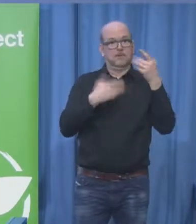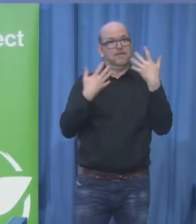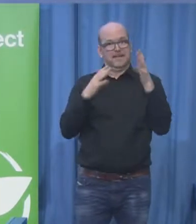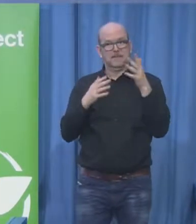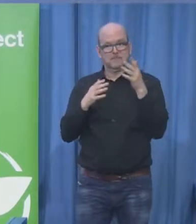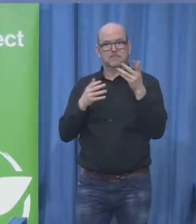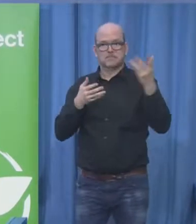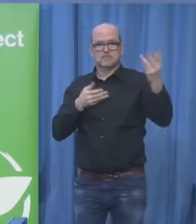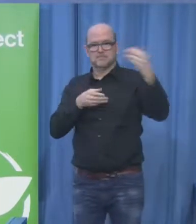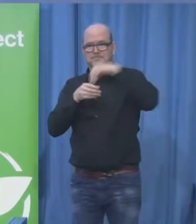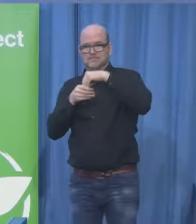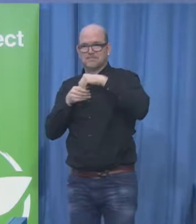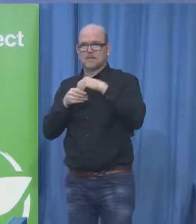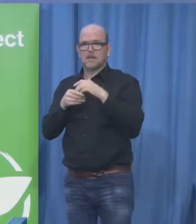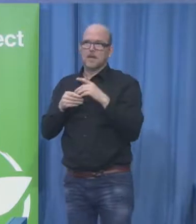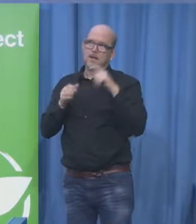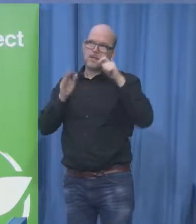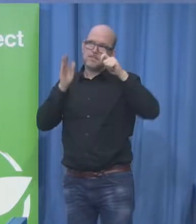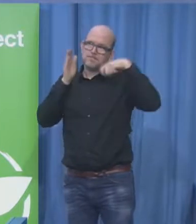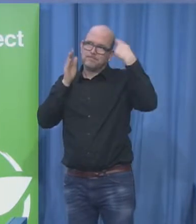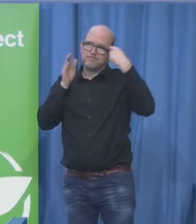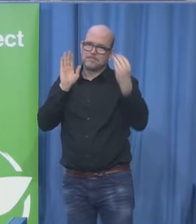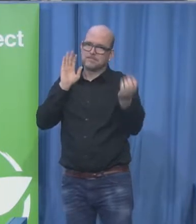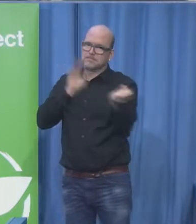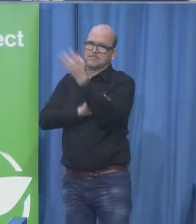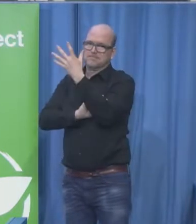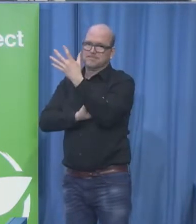so let's hear what he has to say.